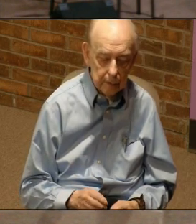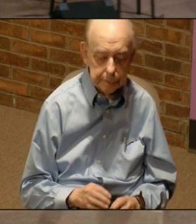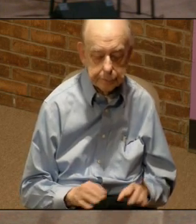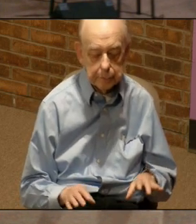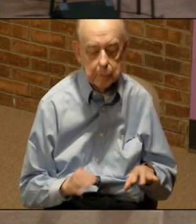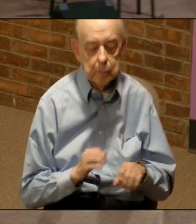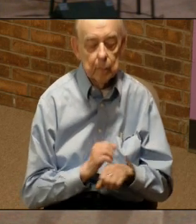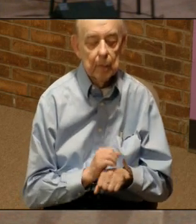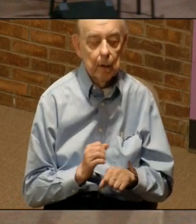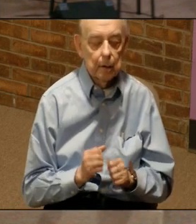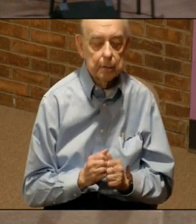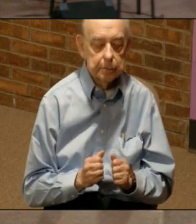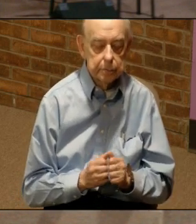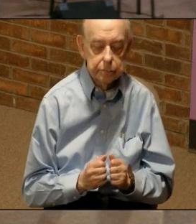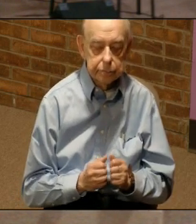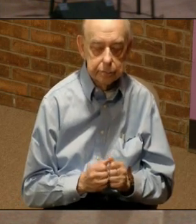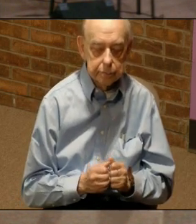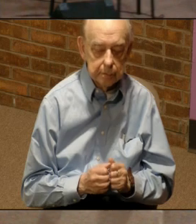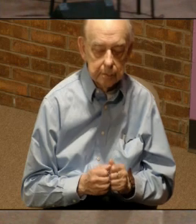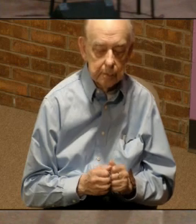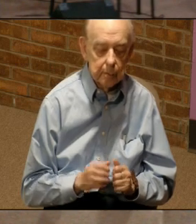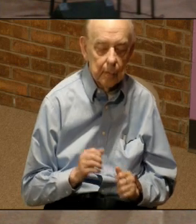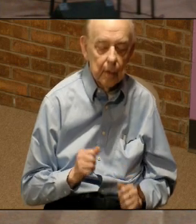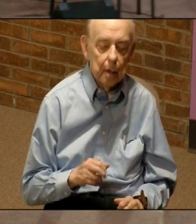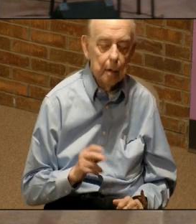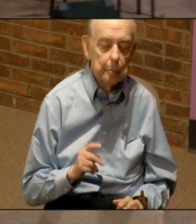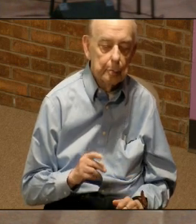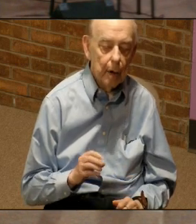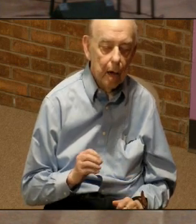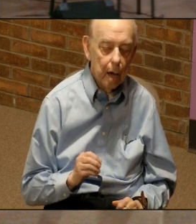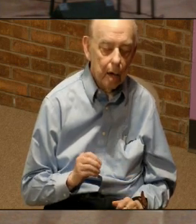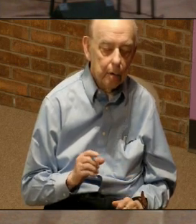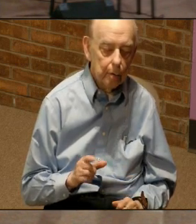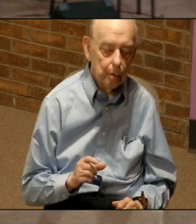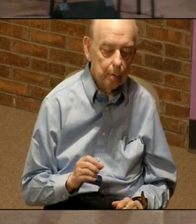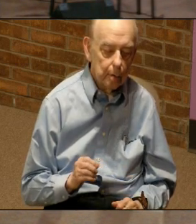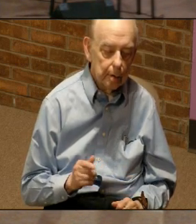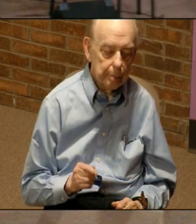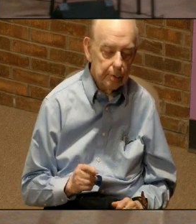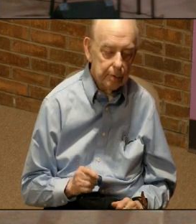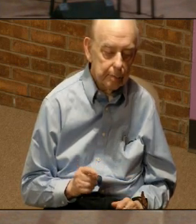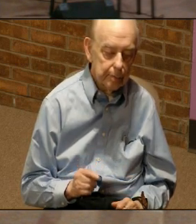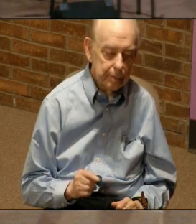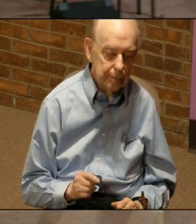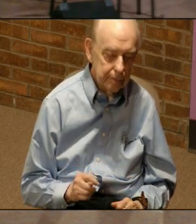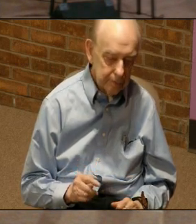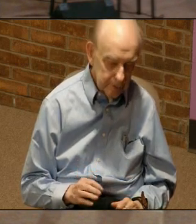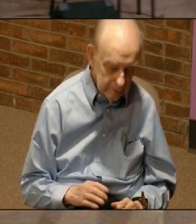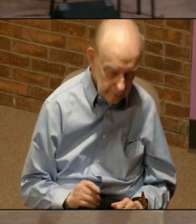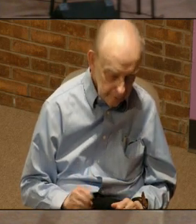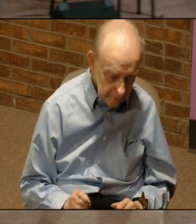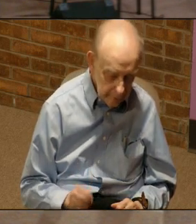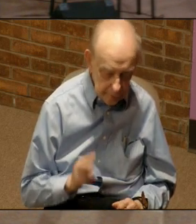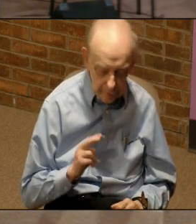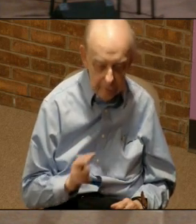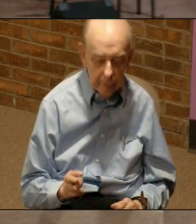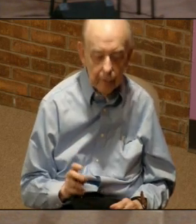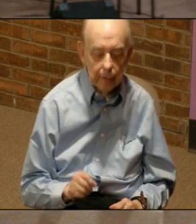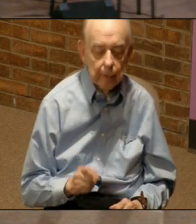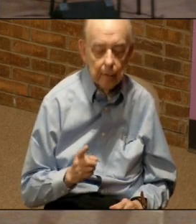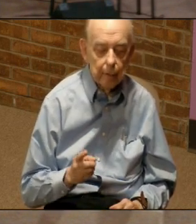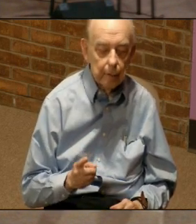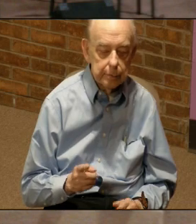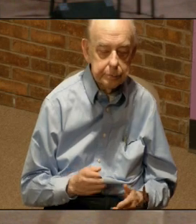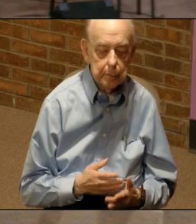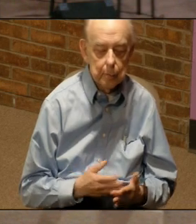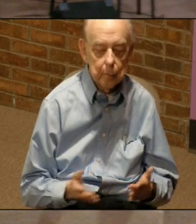deal with what is called, again, apocalyptic visions, you need to understand